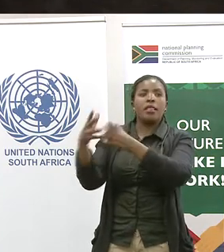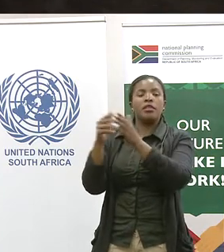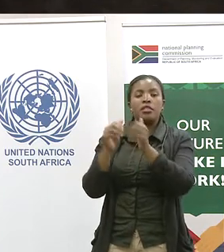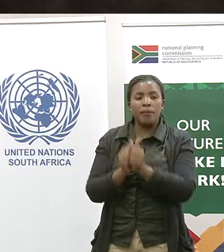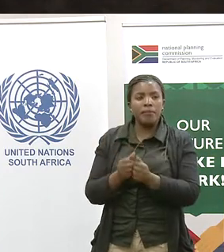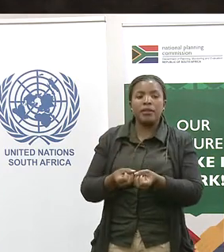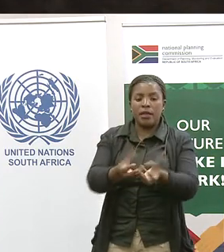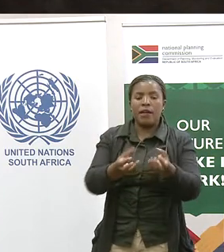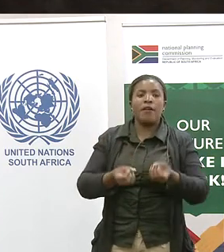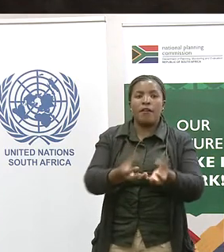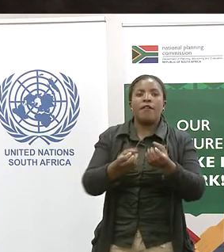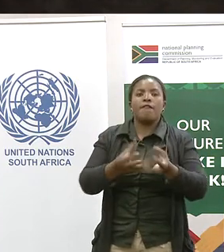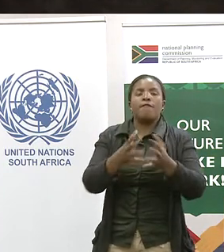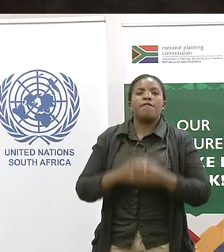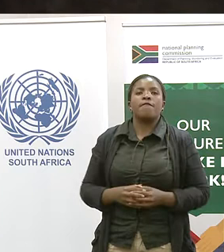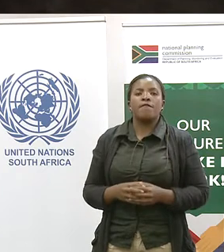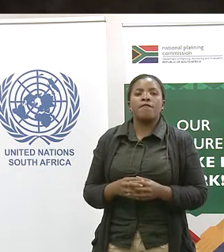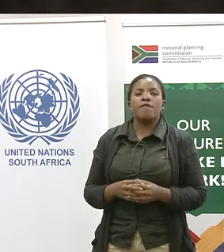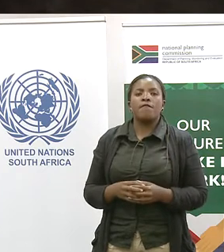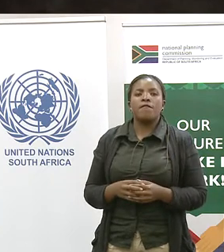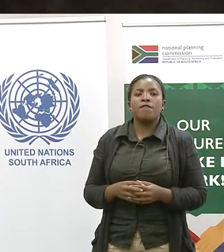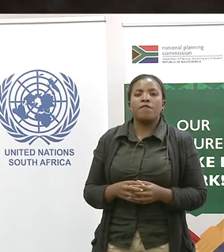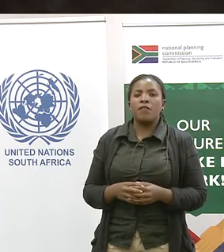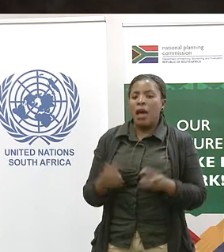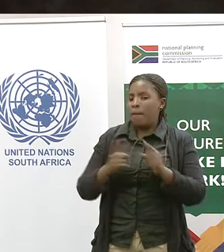run away from tax somehow.